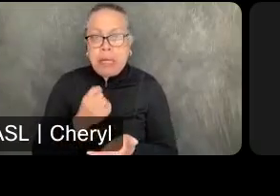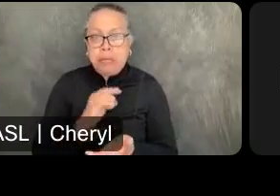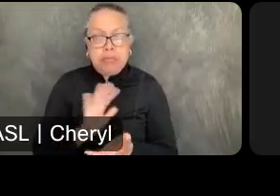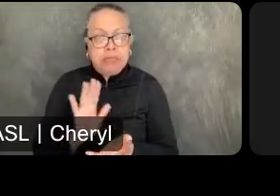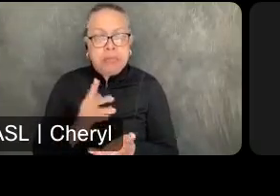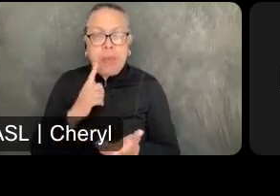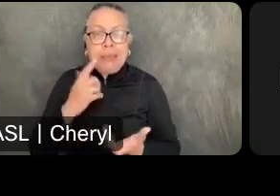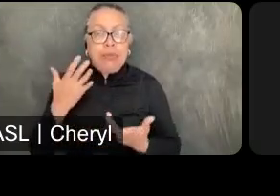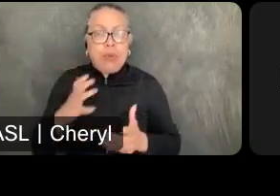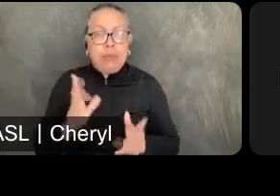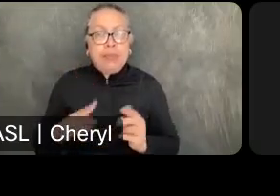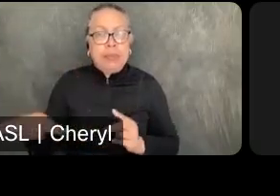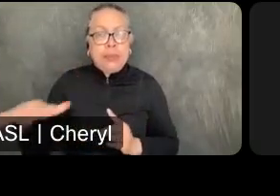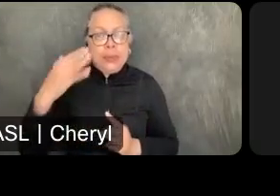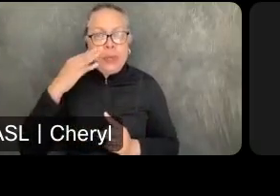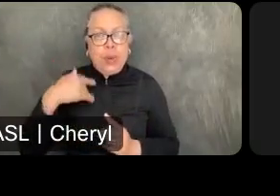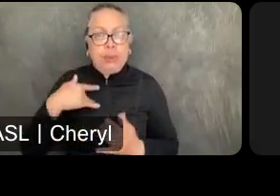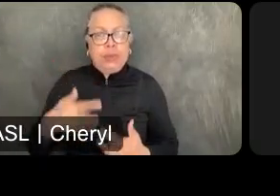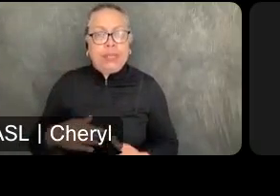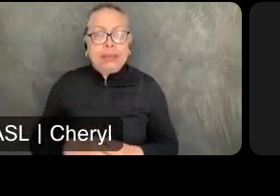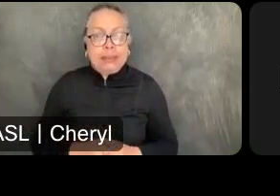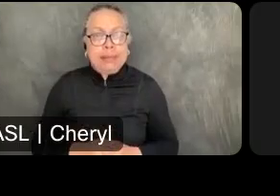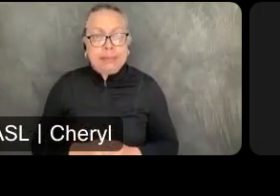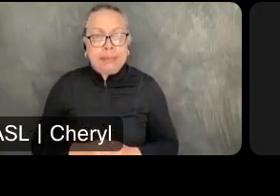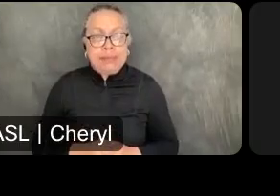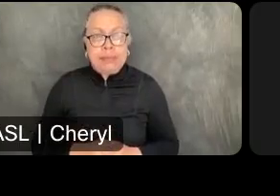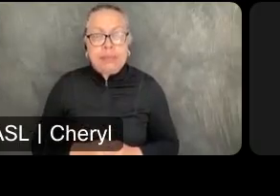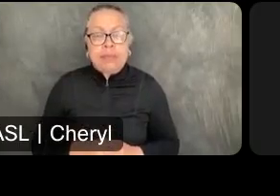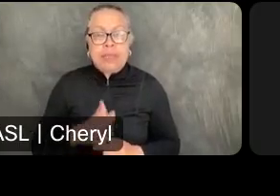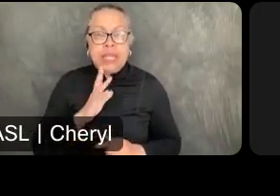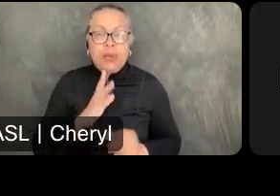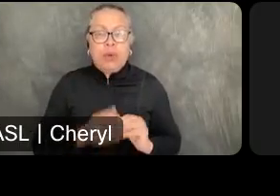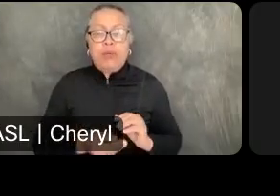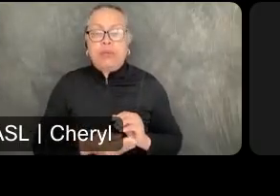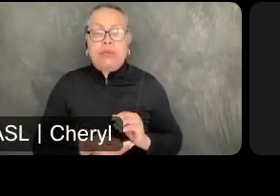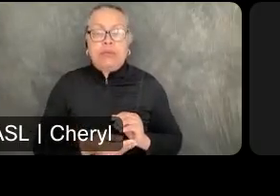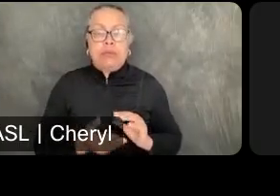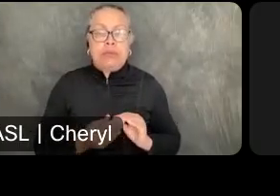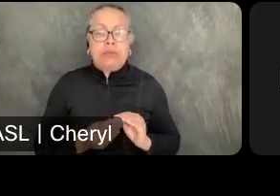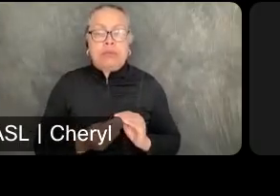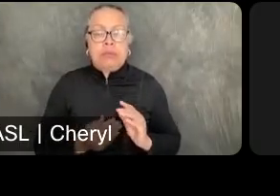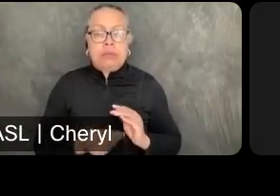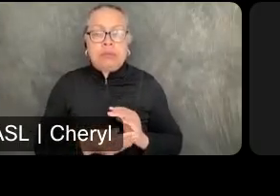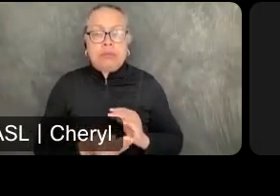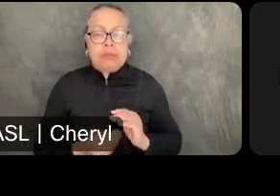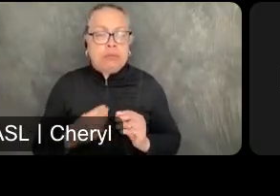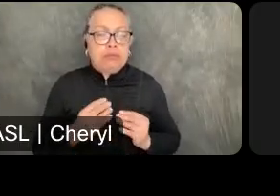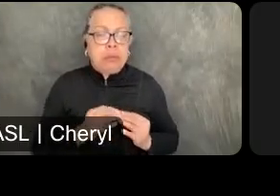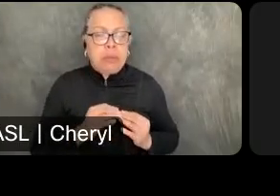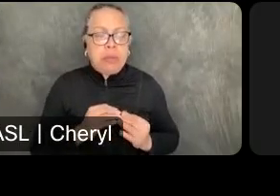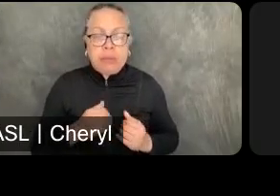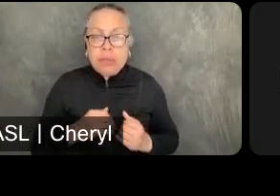about my depression. He'd say things really softly under his breath. And when I'd ask what he had said, he'd tell me